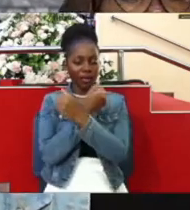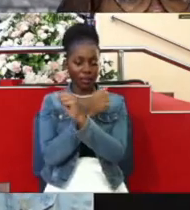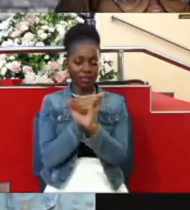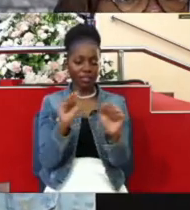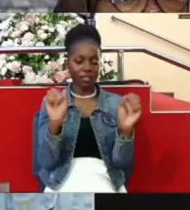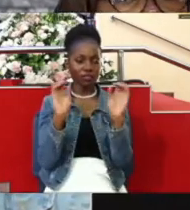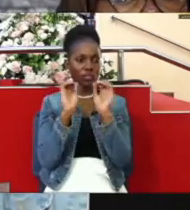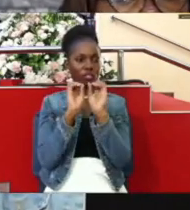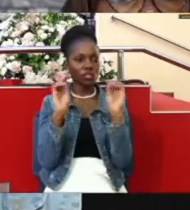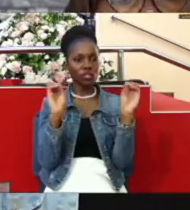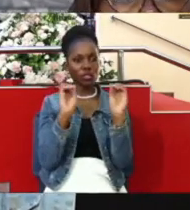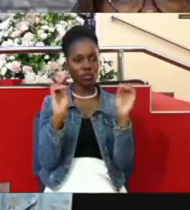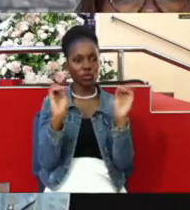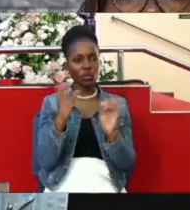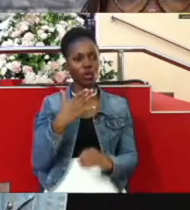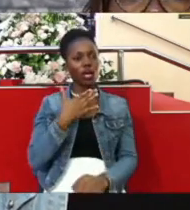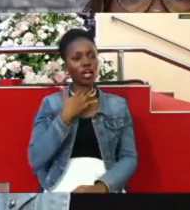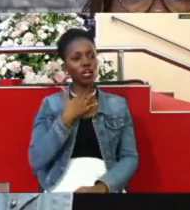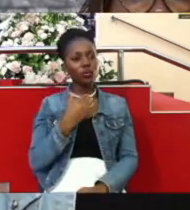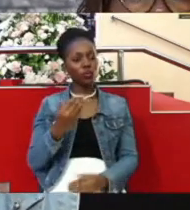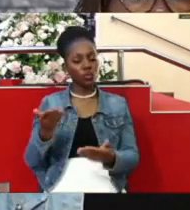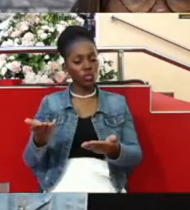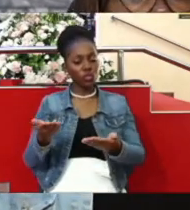You like to give your life to the Lord Jesus,